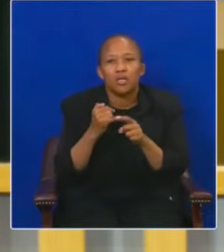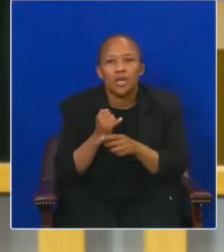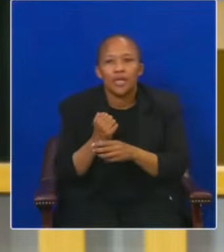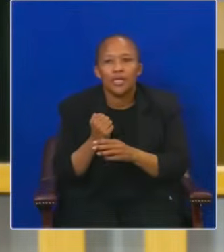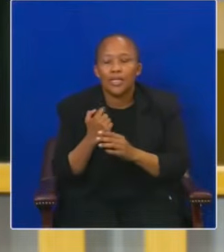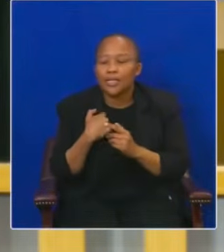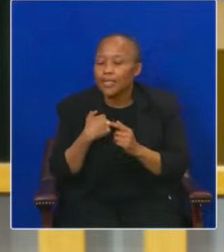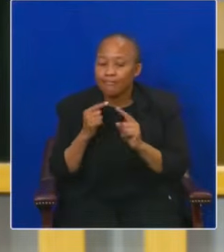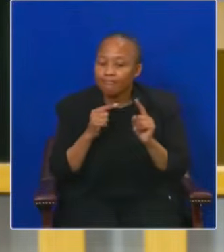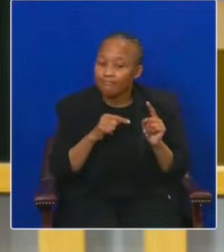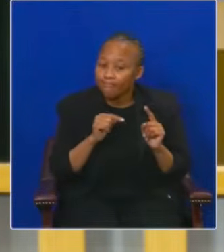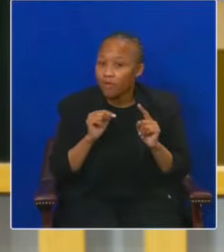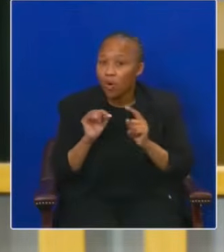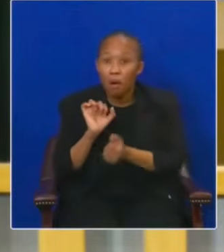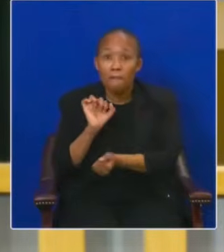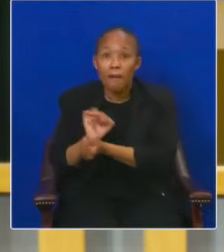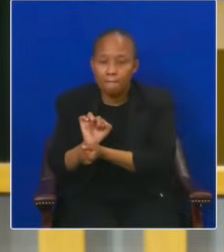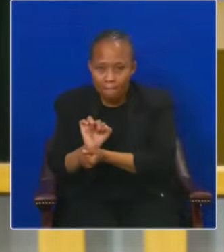visitors.